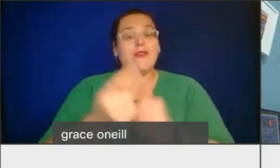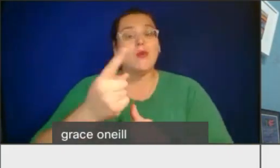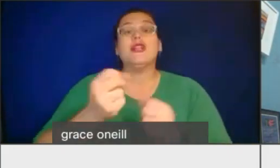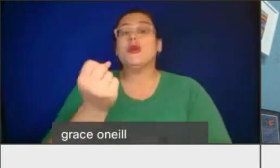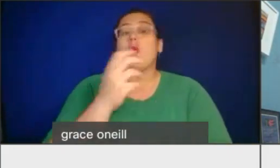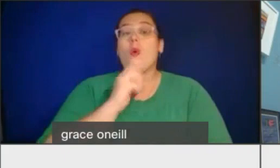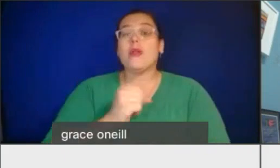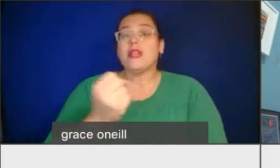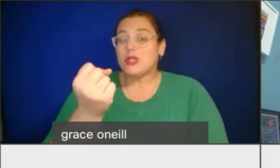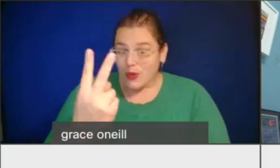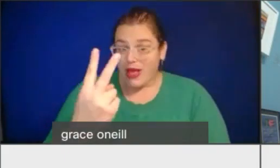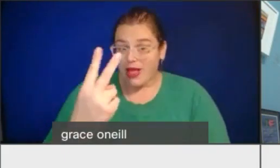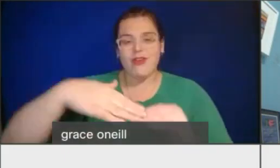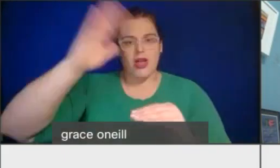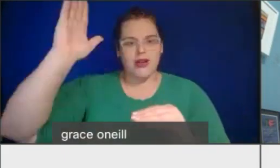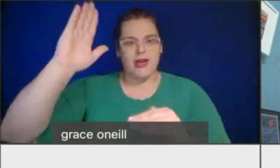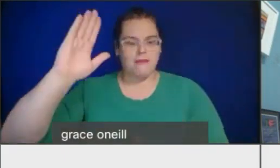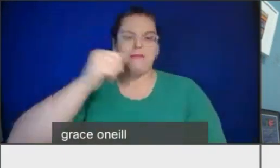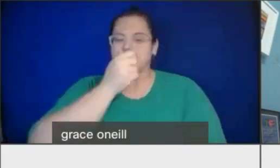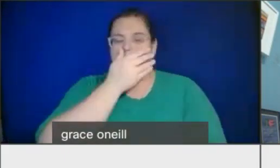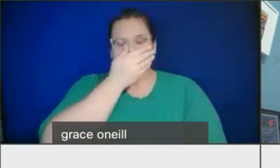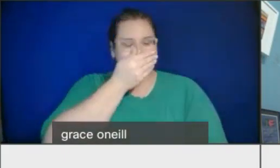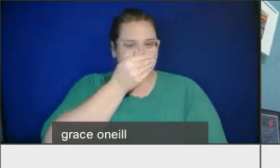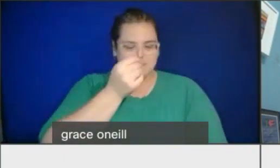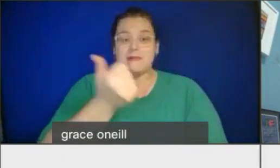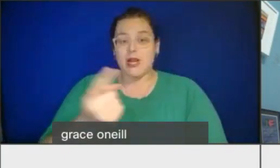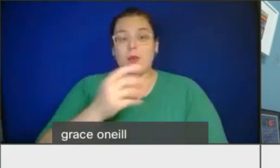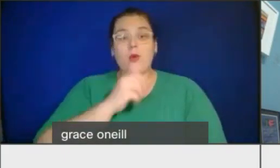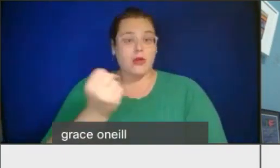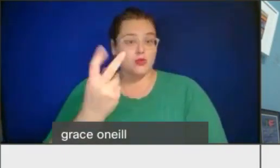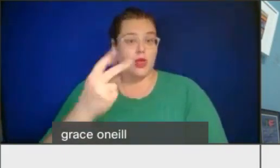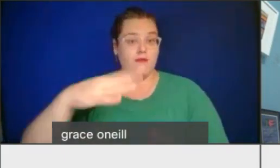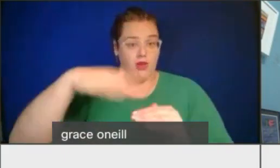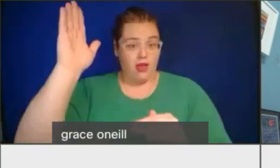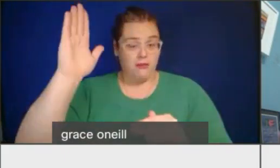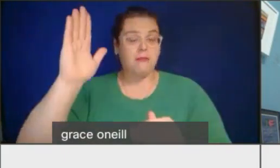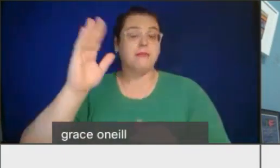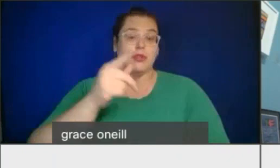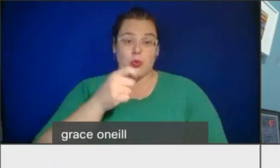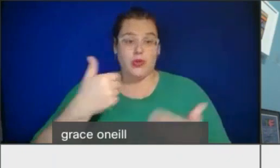older who got Pfizer should get a booster.